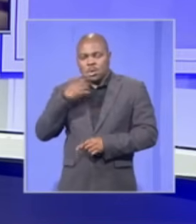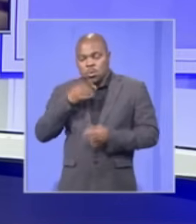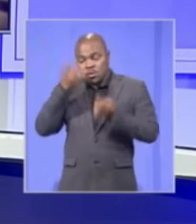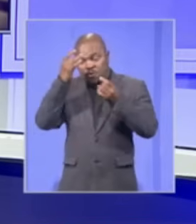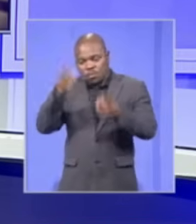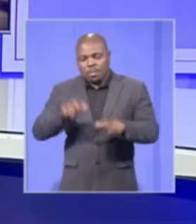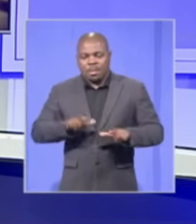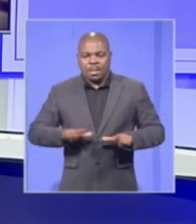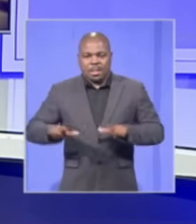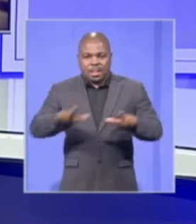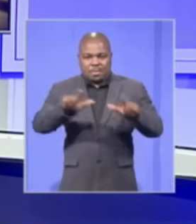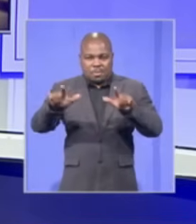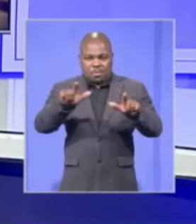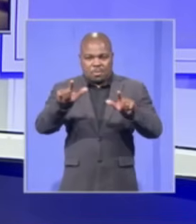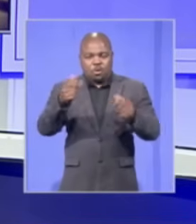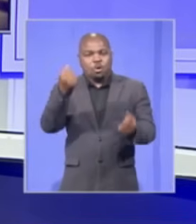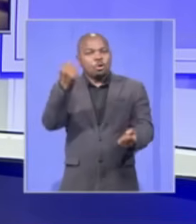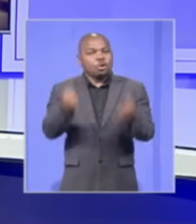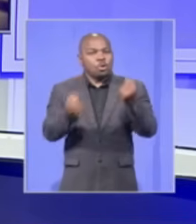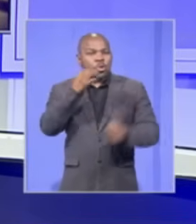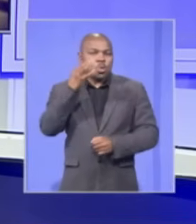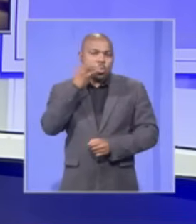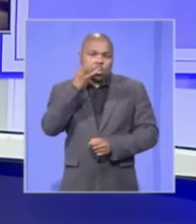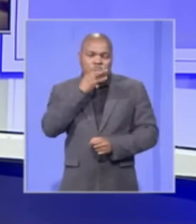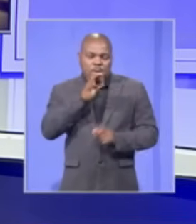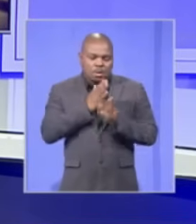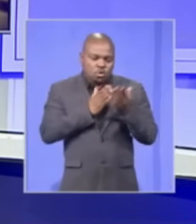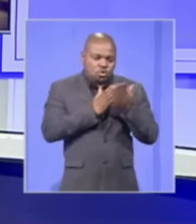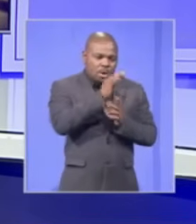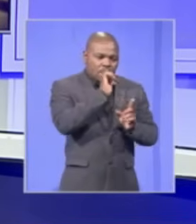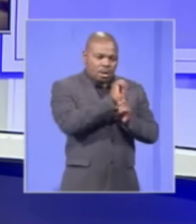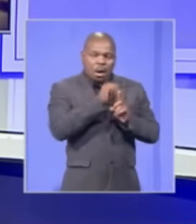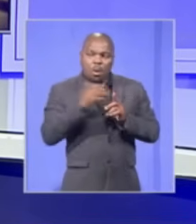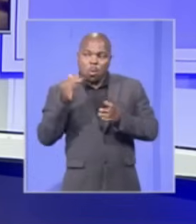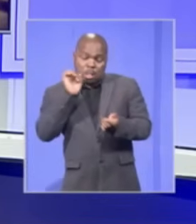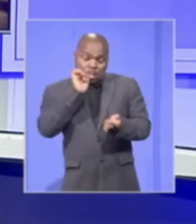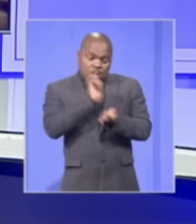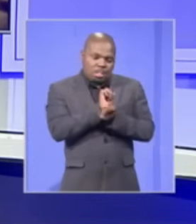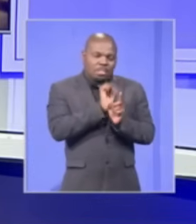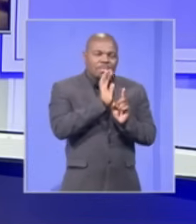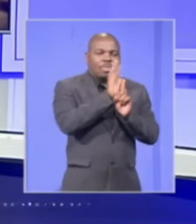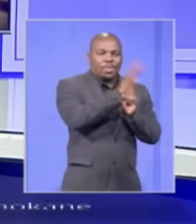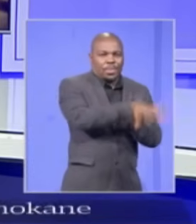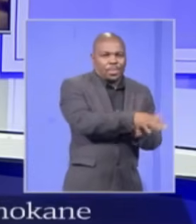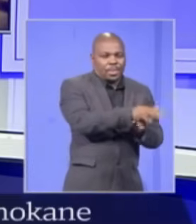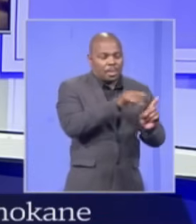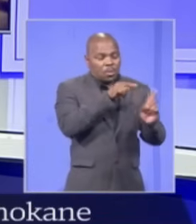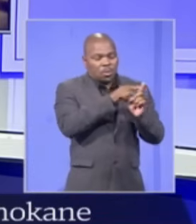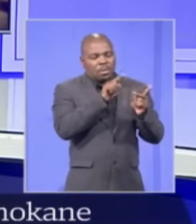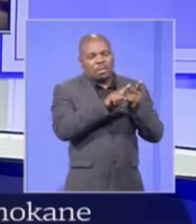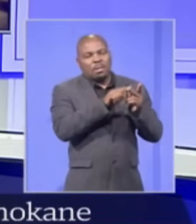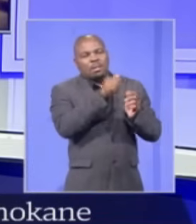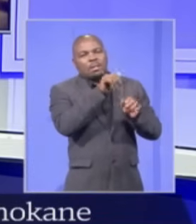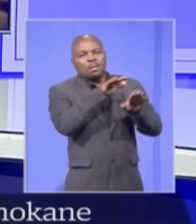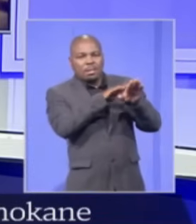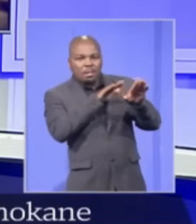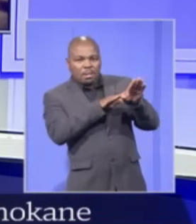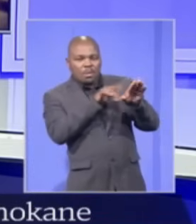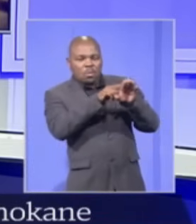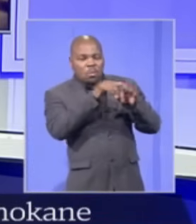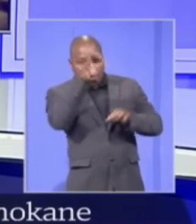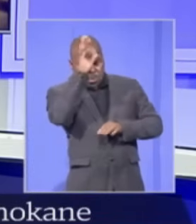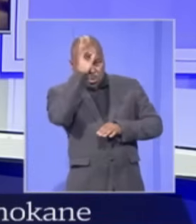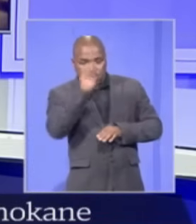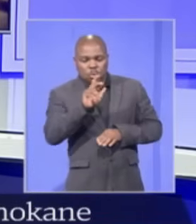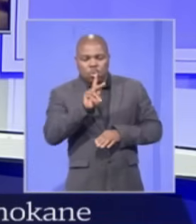gore ditshwanelo tsa gagwe di gatakilwe fa ne a tshwarwa. Shokane le mogolowe yo e leng lepodisi Rachel Kutumela